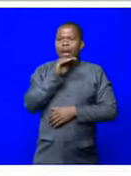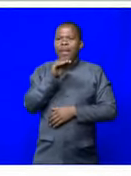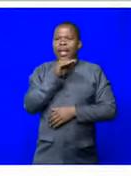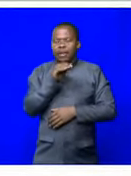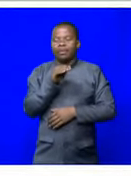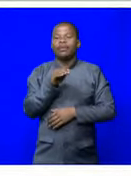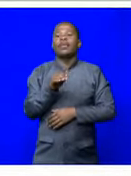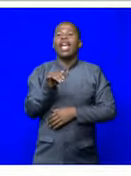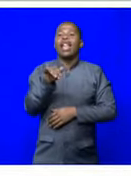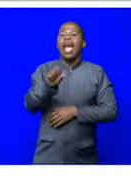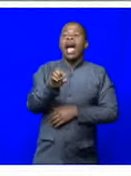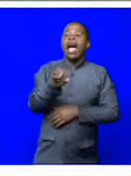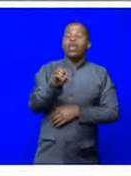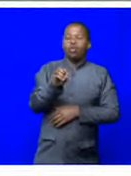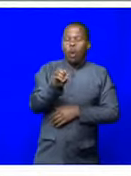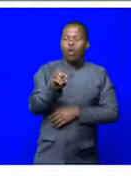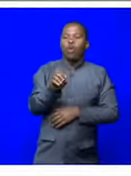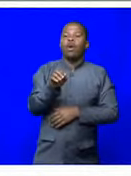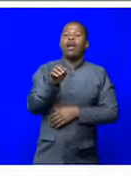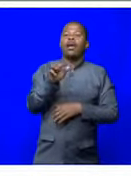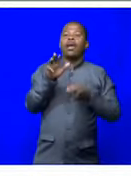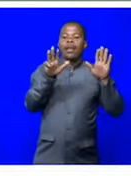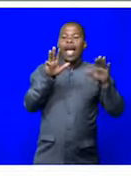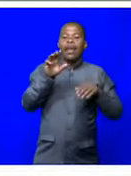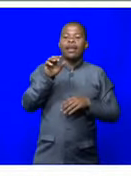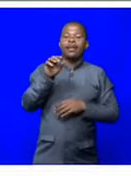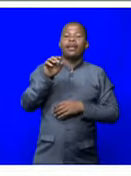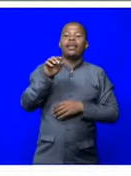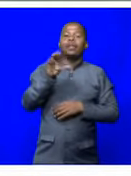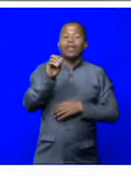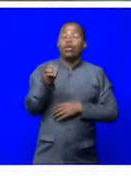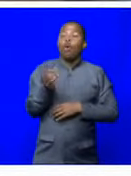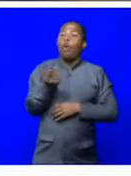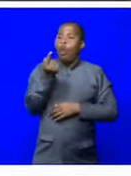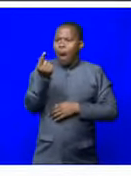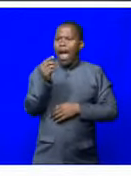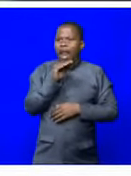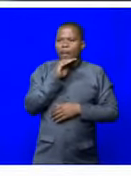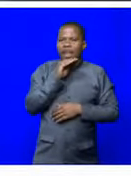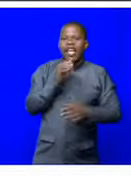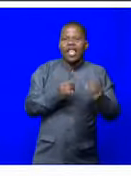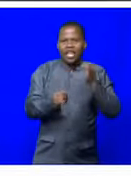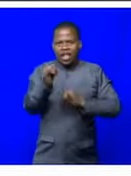ISO 9001 sibika lokuthi sekutawuba